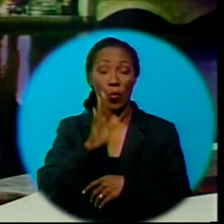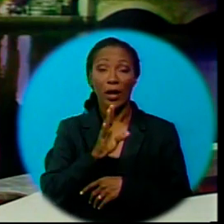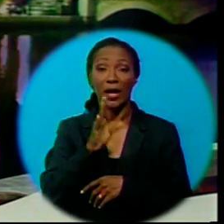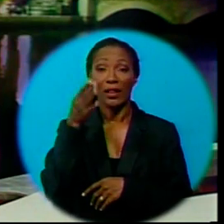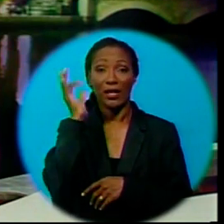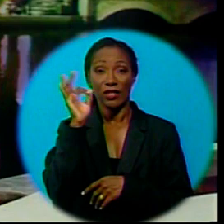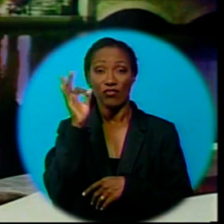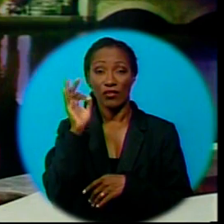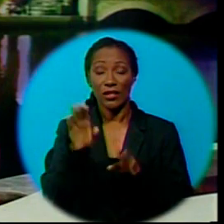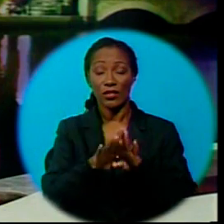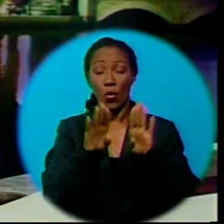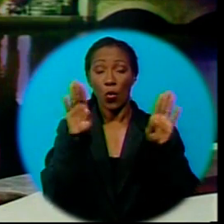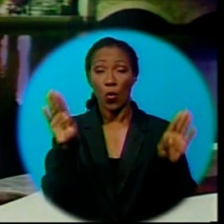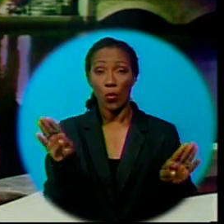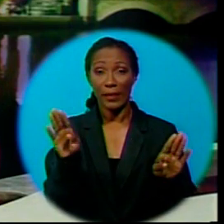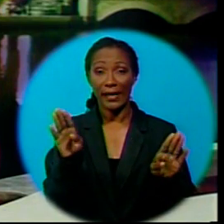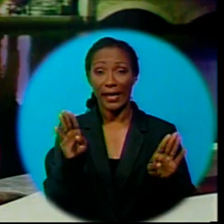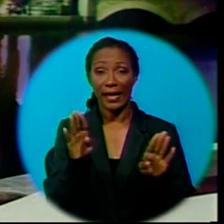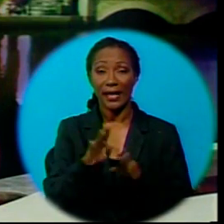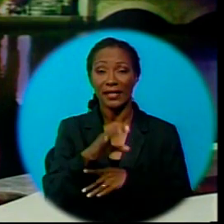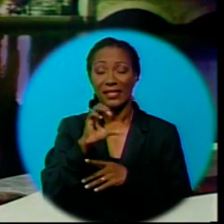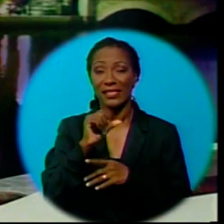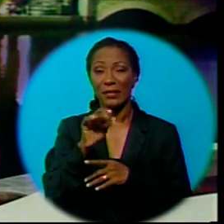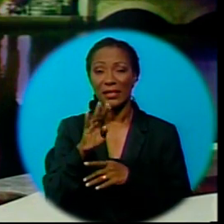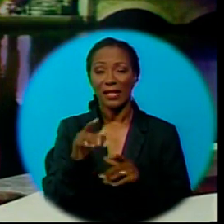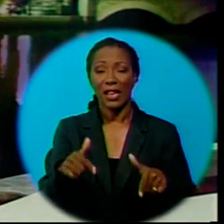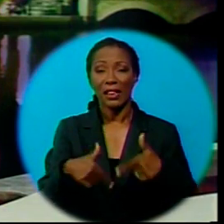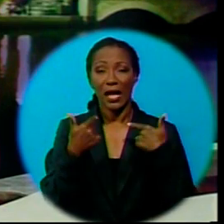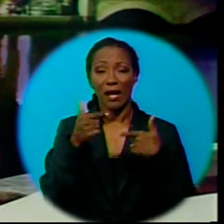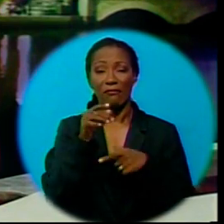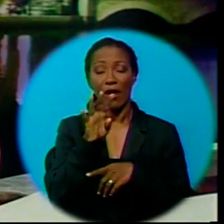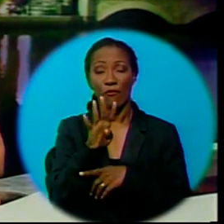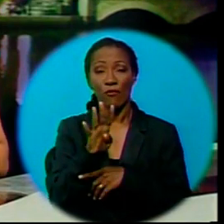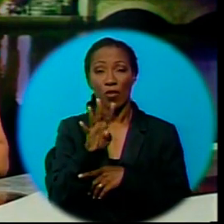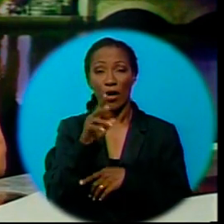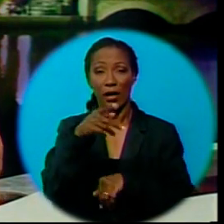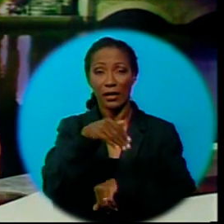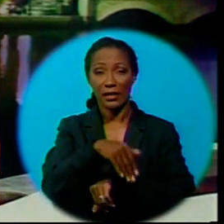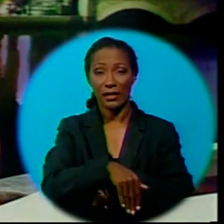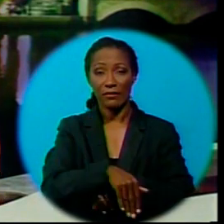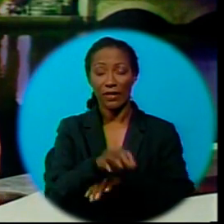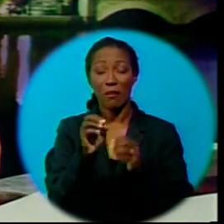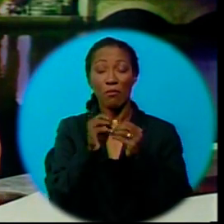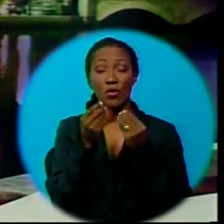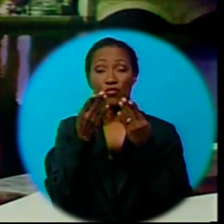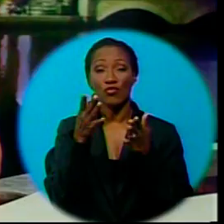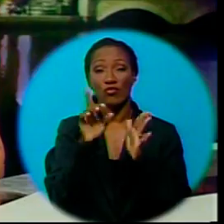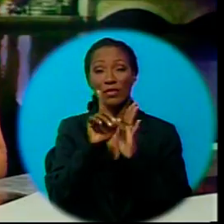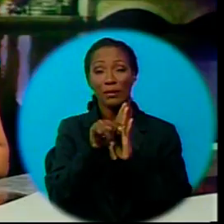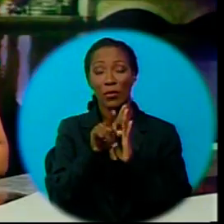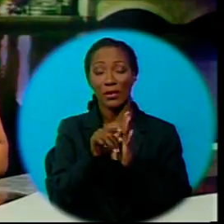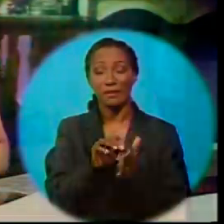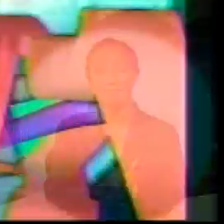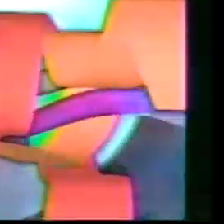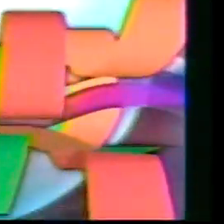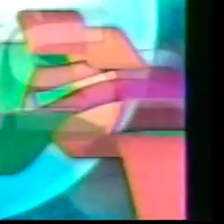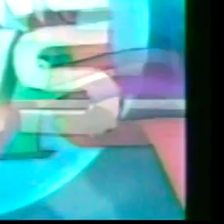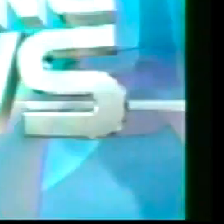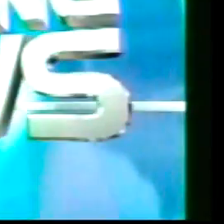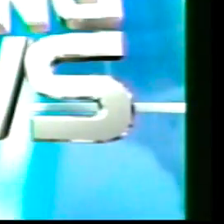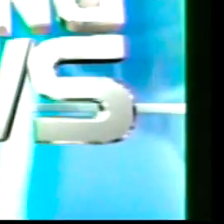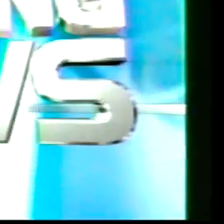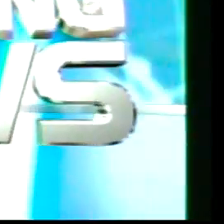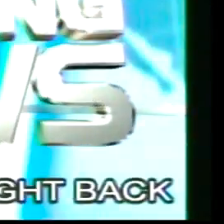and CBC will have live coverage beginning at 4 p.m. And we'll have more news in just a moment.